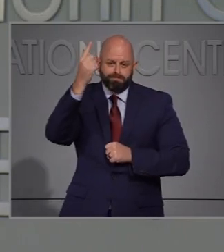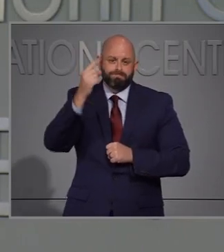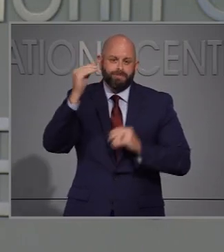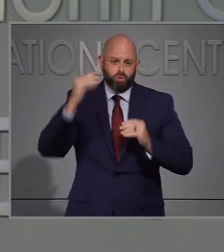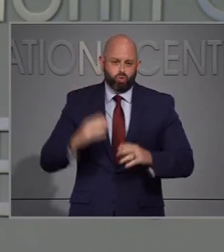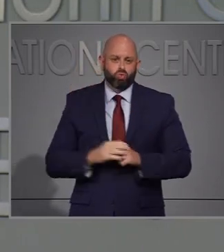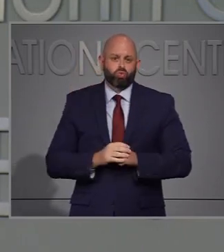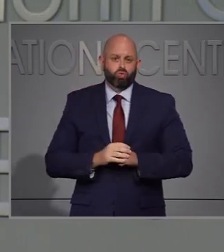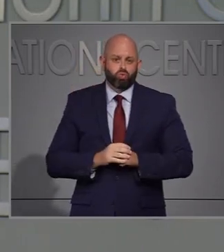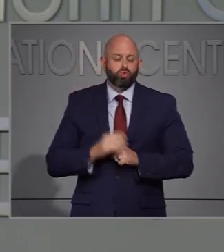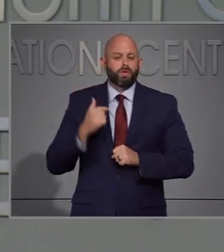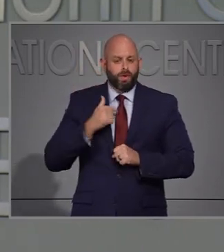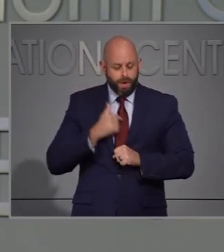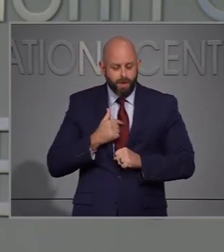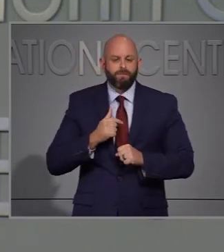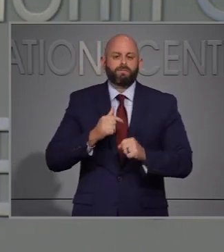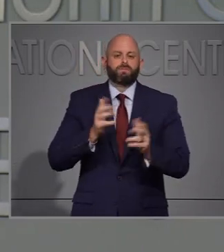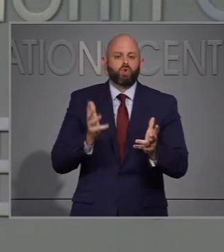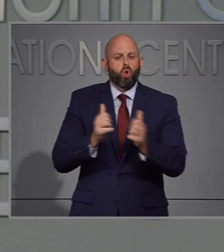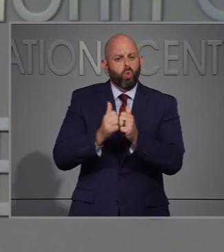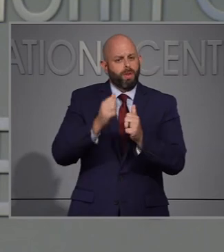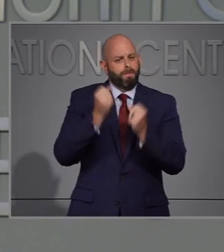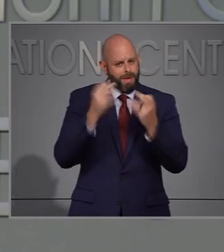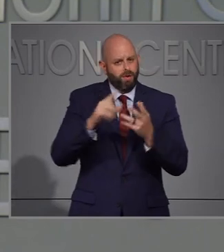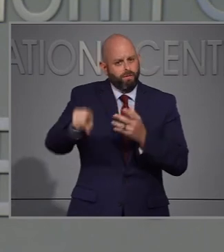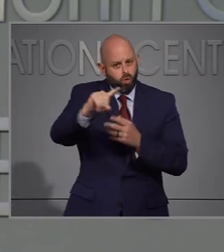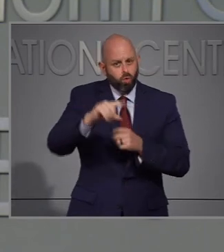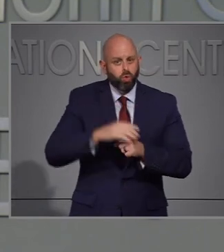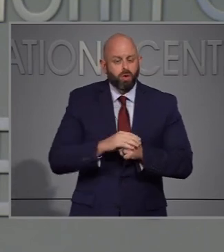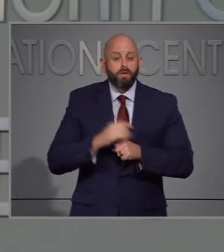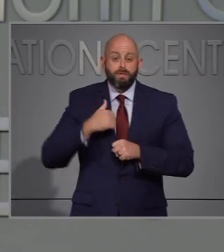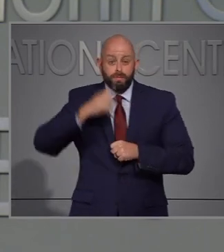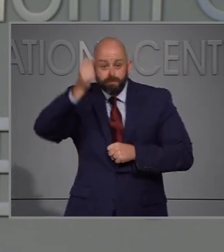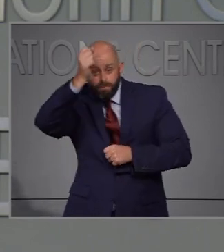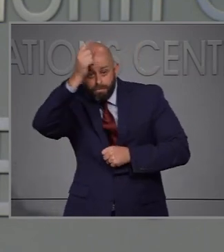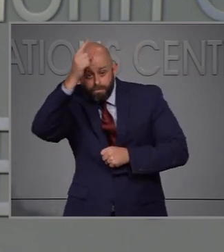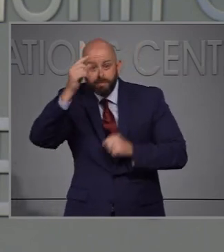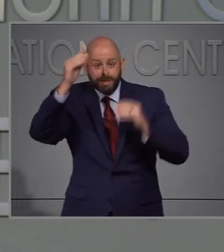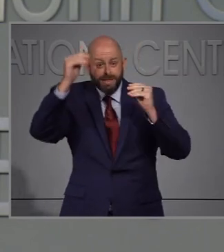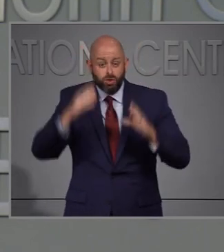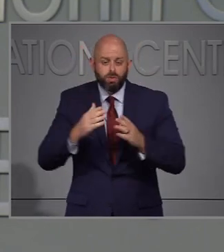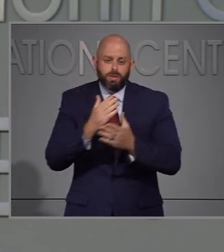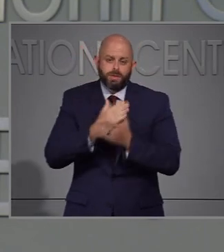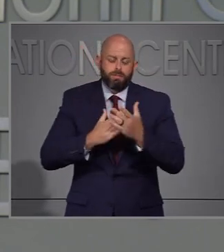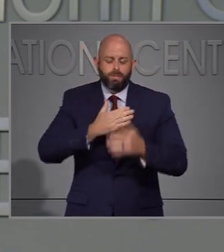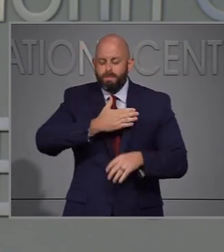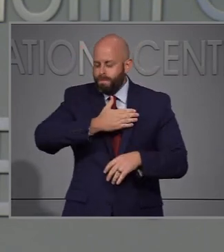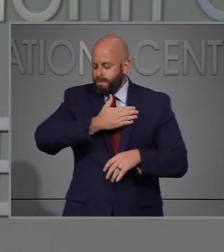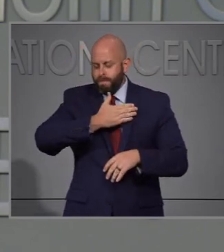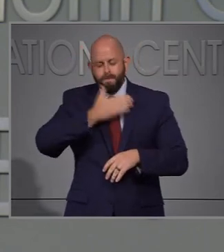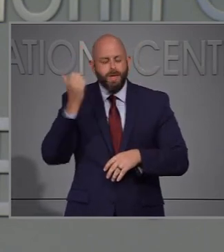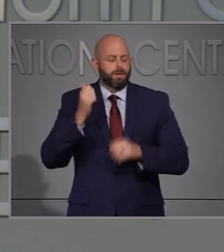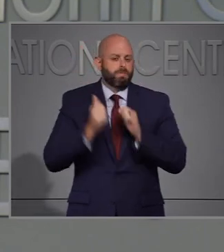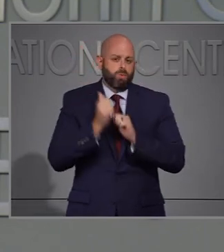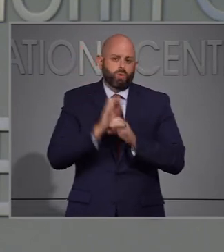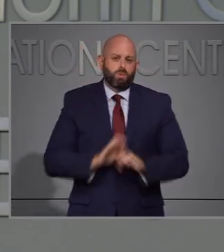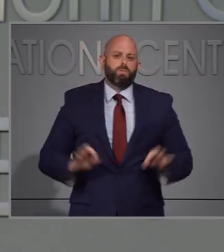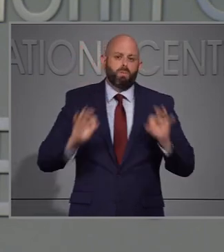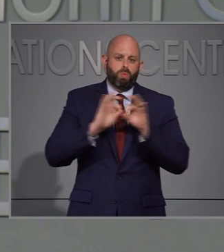of our state. It didn't take a pandemic for me to understand that teachers are some of our most essential